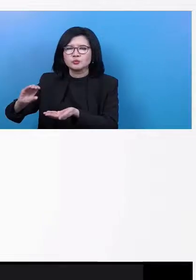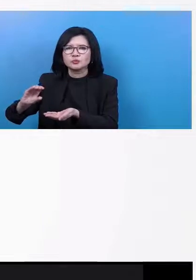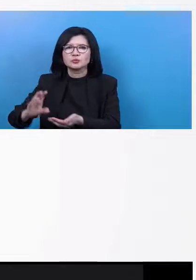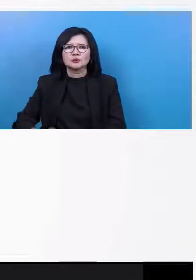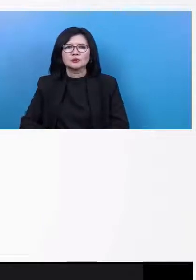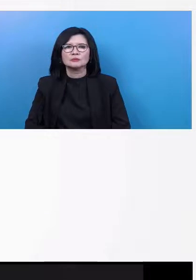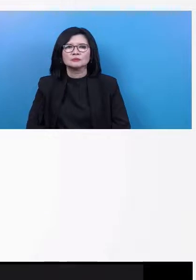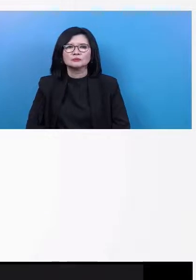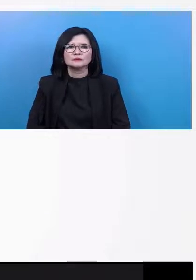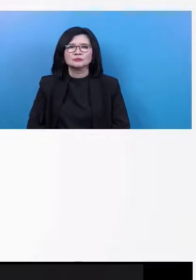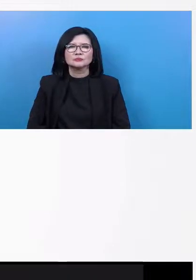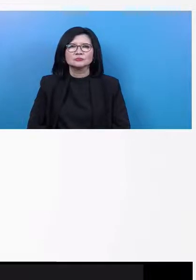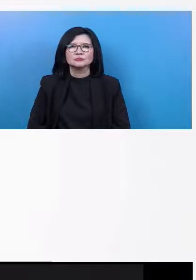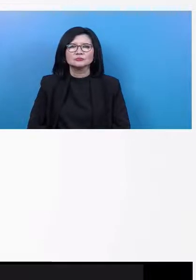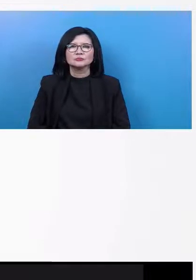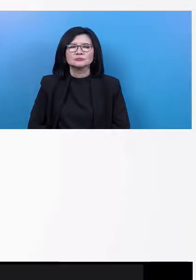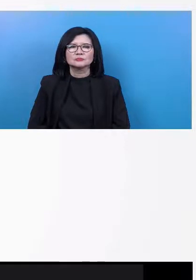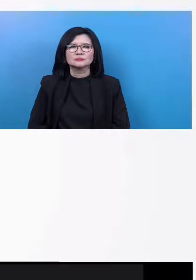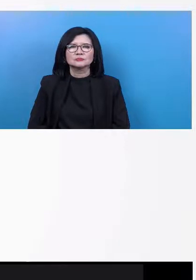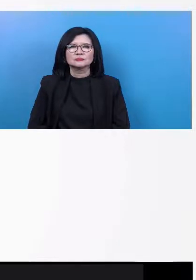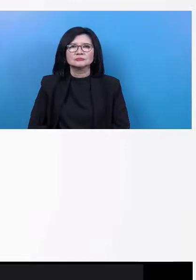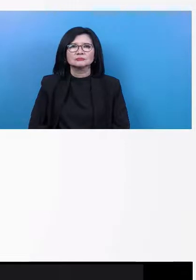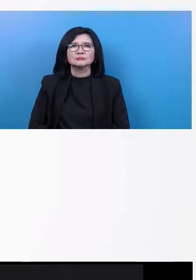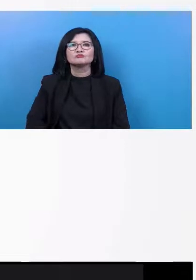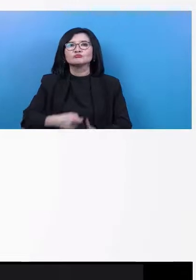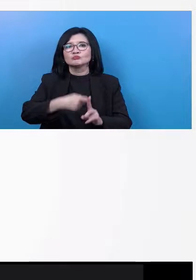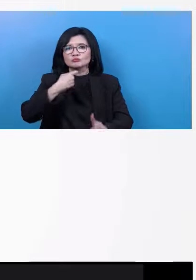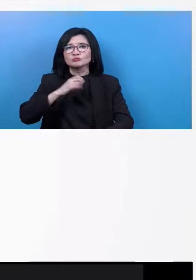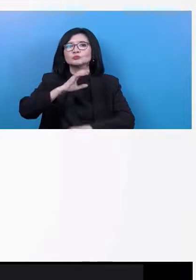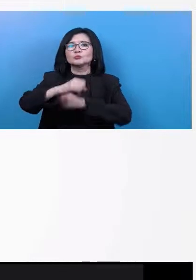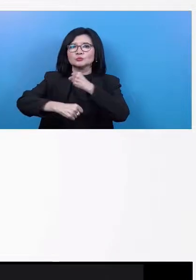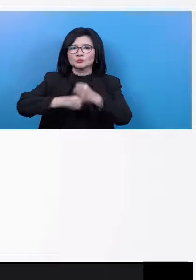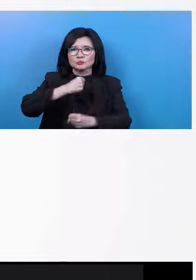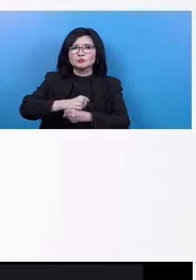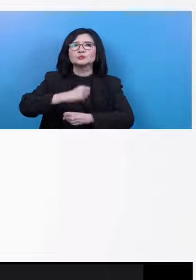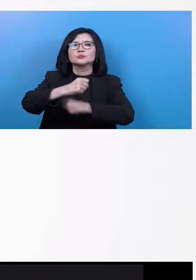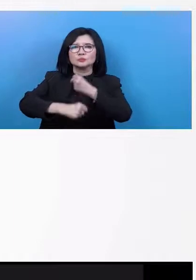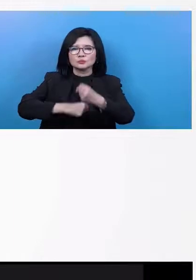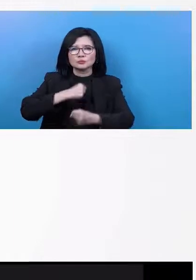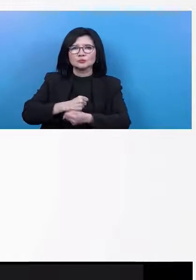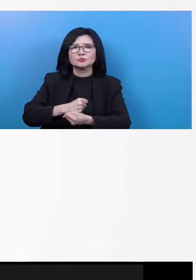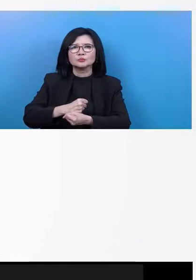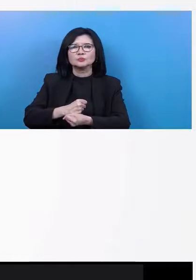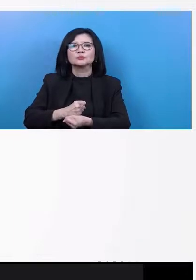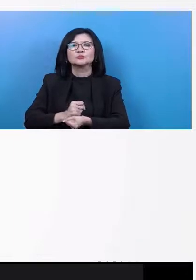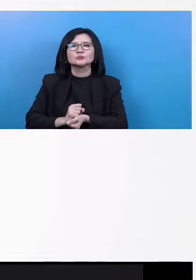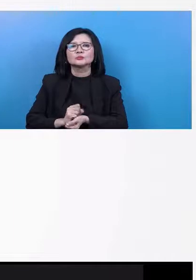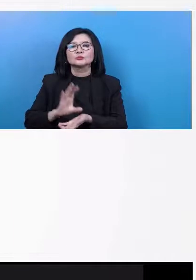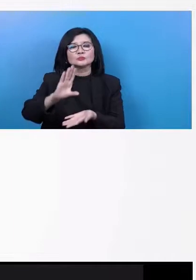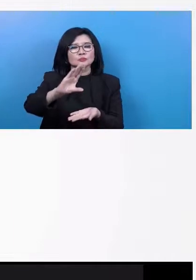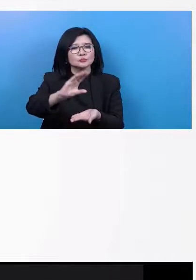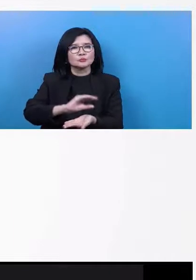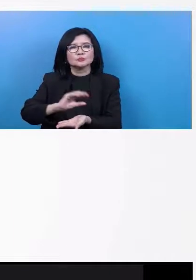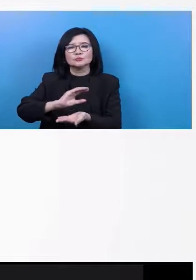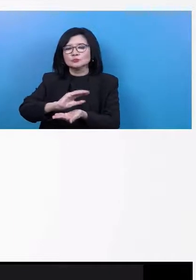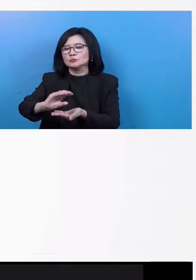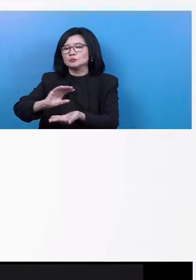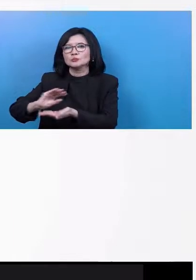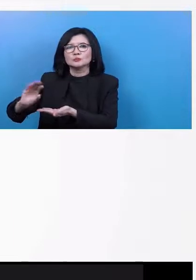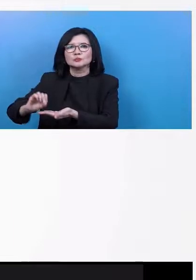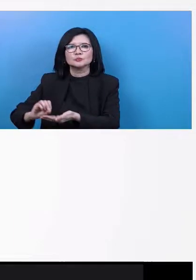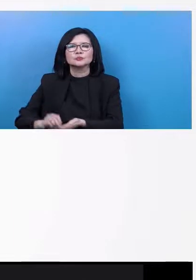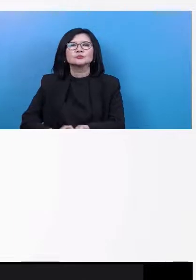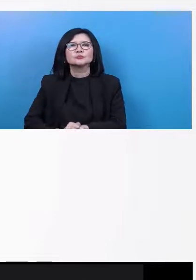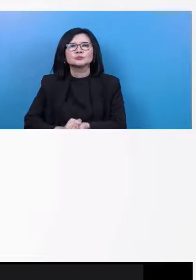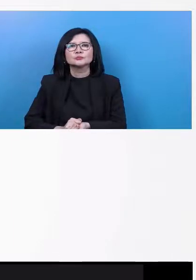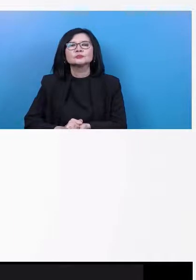on year, it's doubling pretty much. So we're currently sitting out of a total of $2 trillion in investable assets